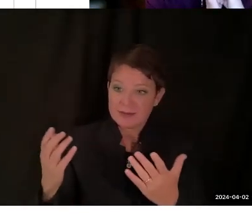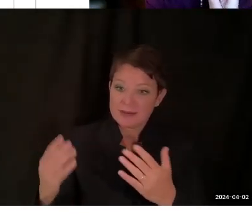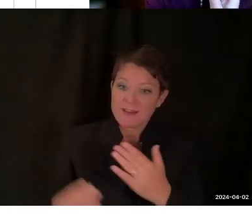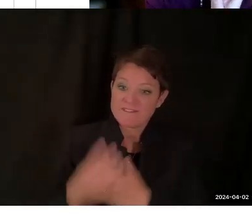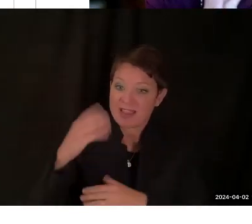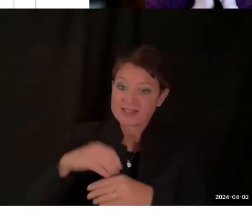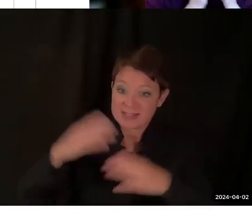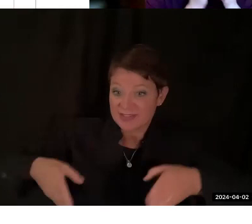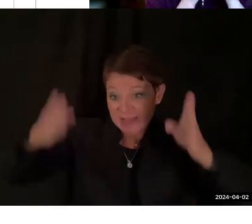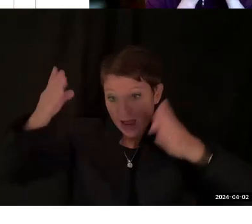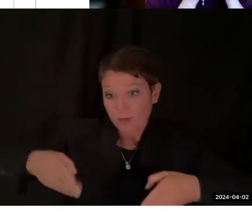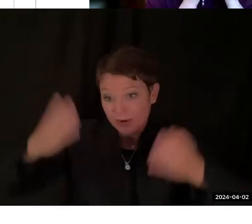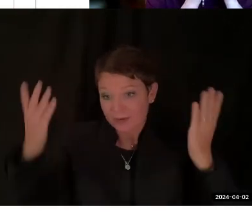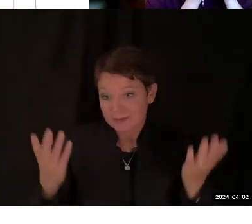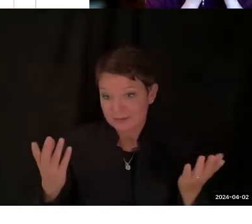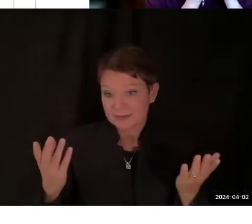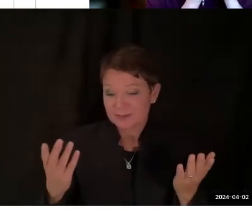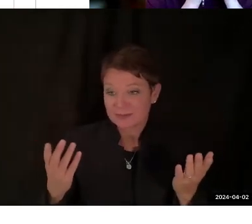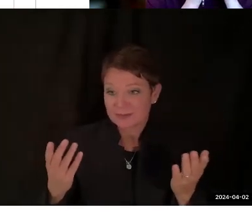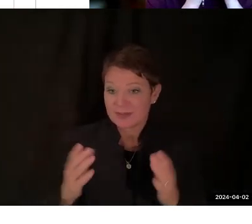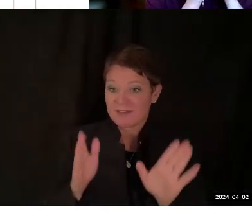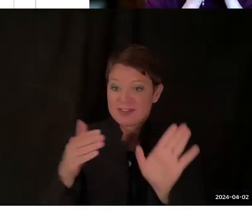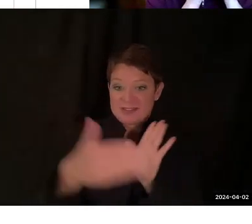in the tower.